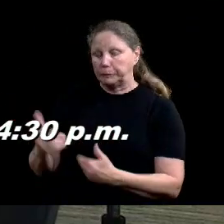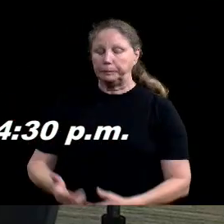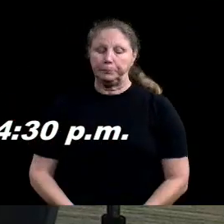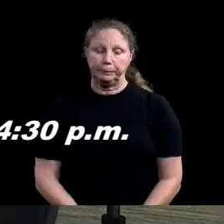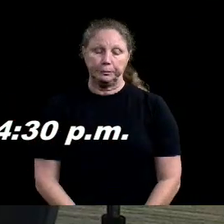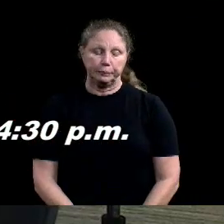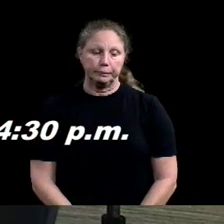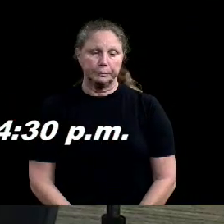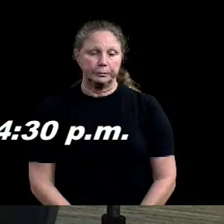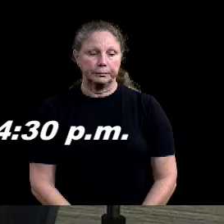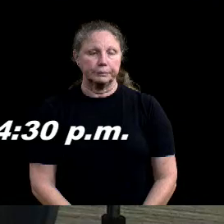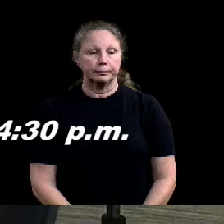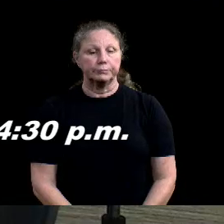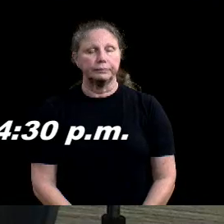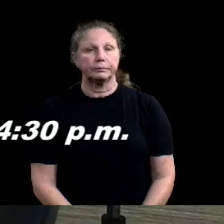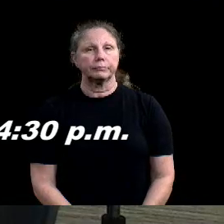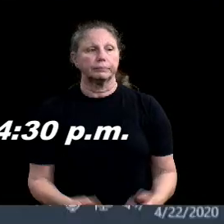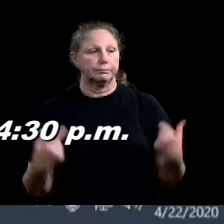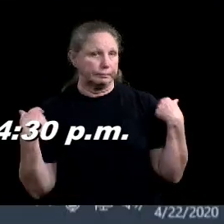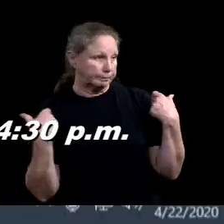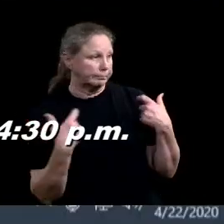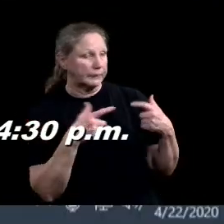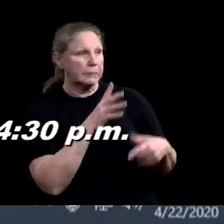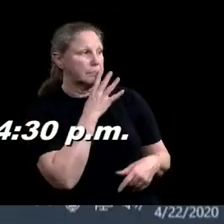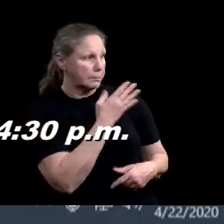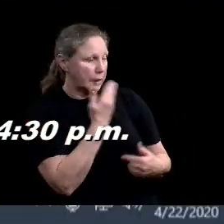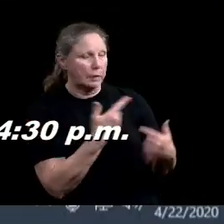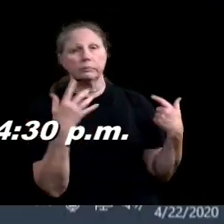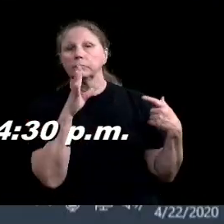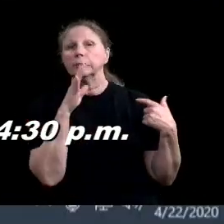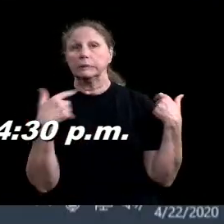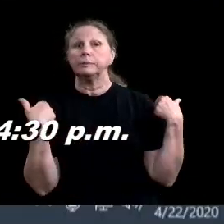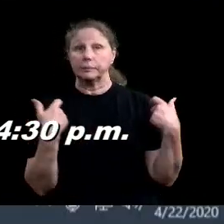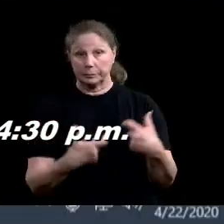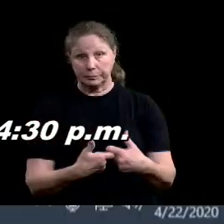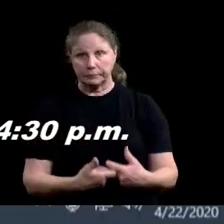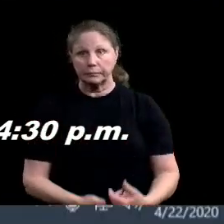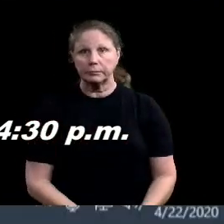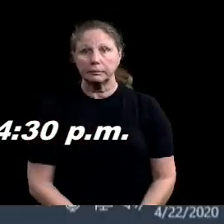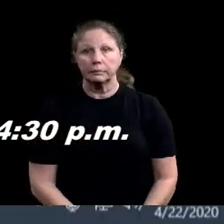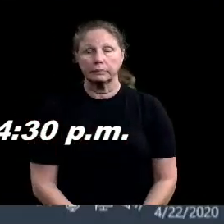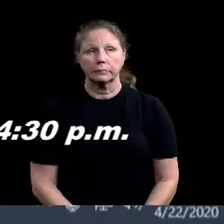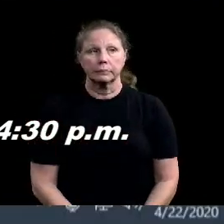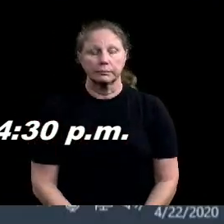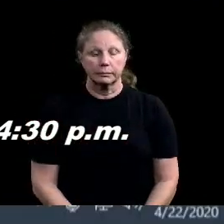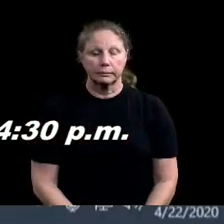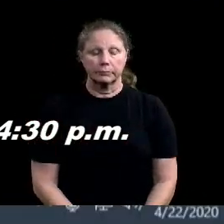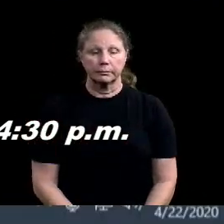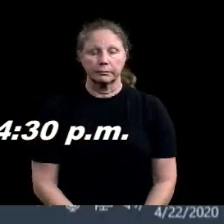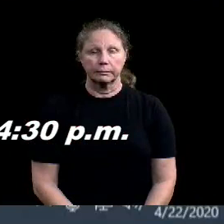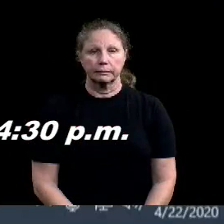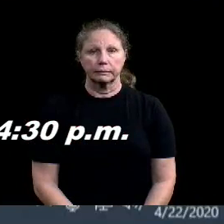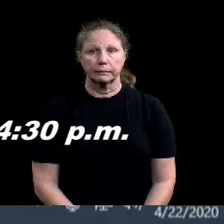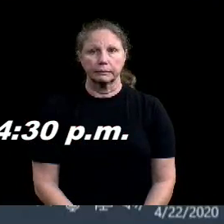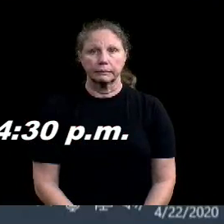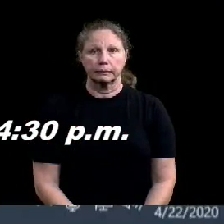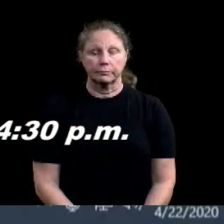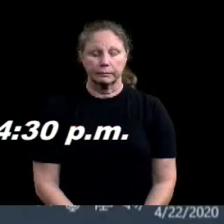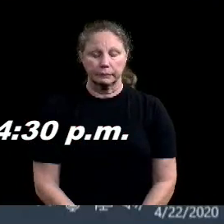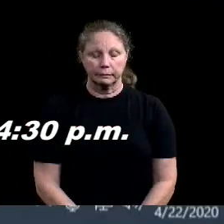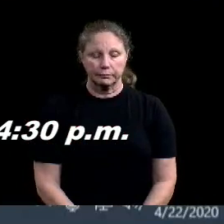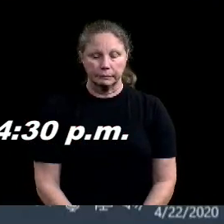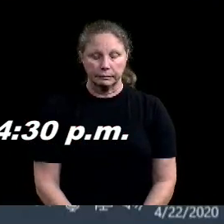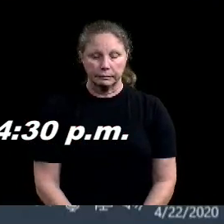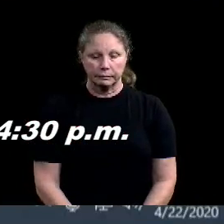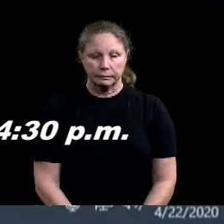Para ayudar a nuestros ciudadanos que hablan español a comprender lo que se dice durante esta conferencia de prensa, un traductor está